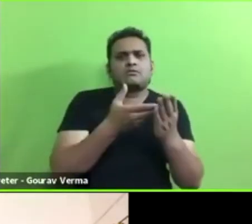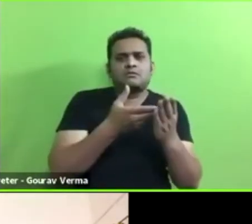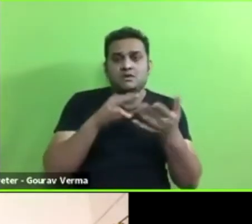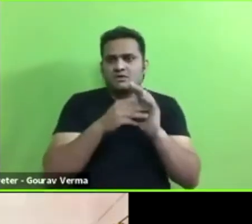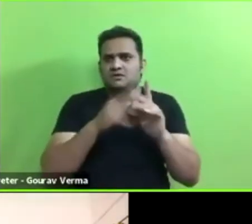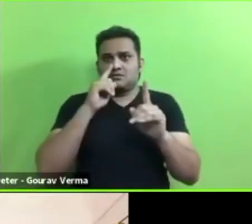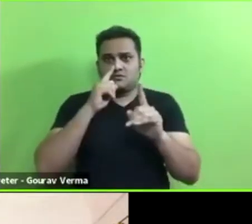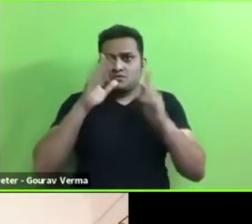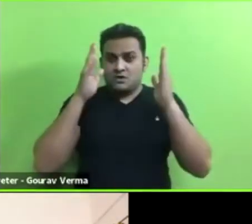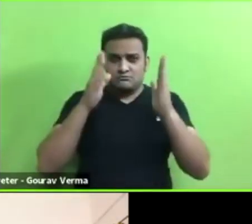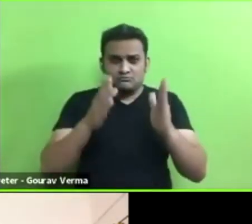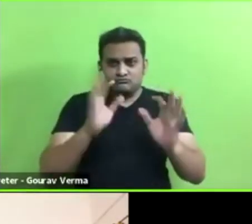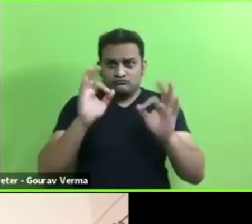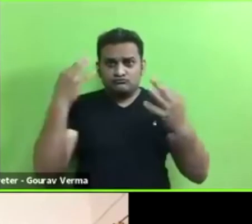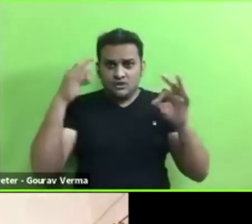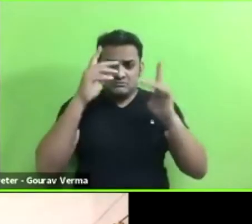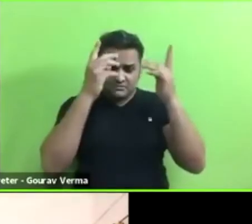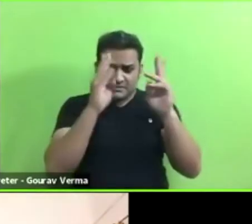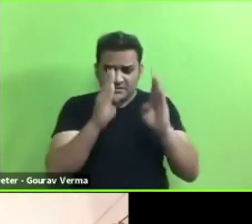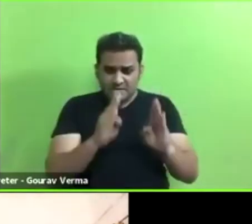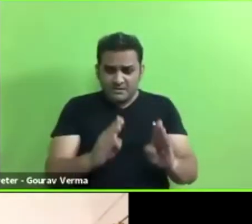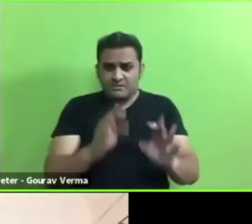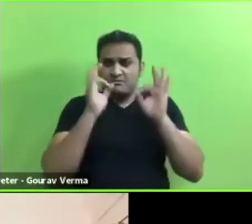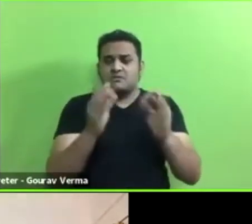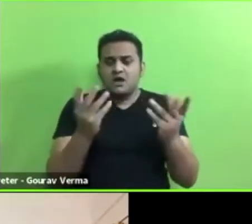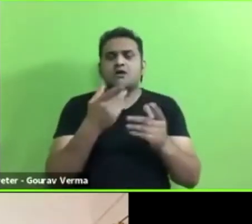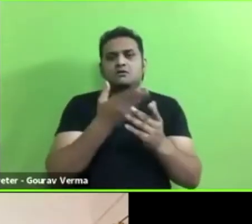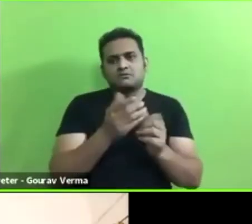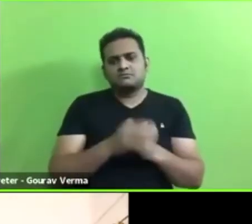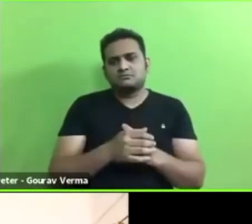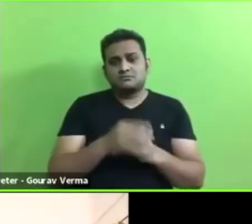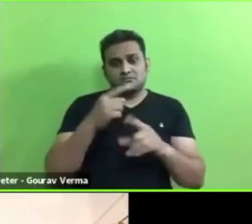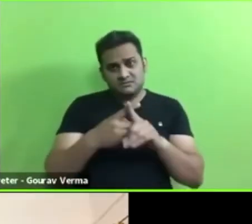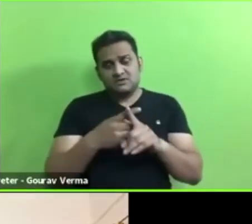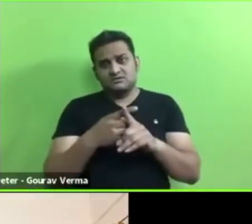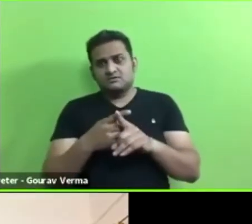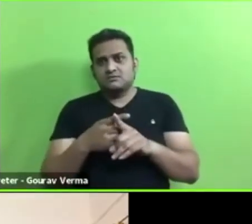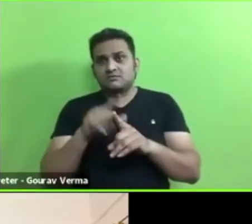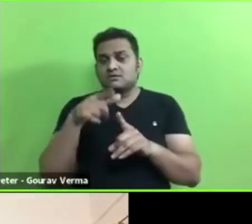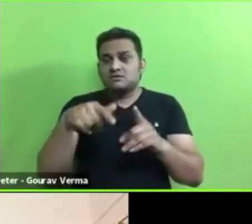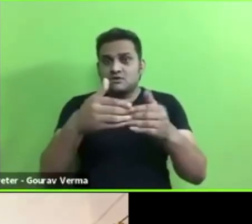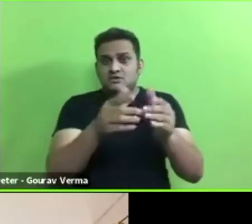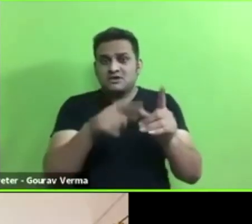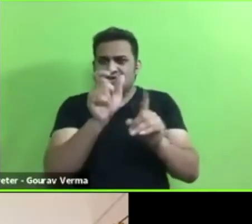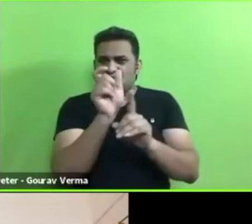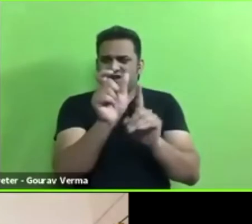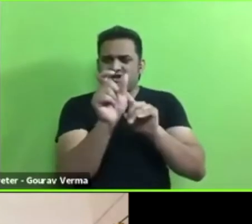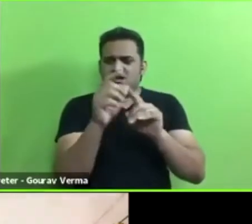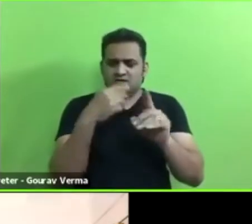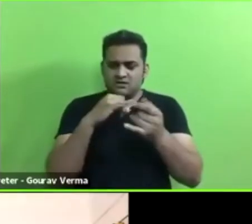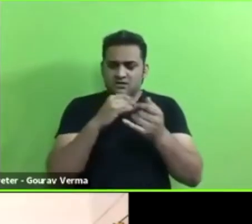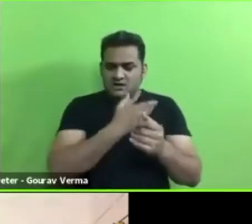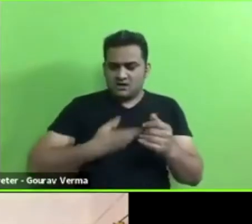woman's body is also being determined, So, and all this is determined within this notion of caste and built within